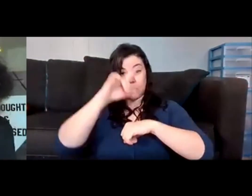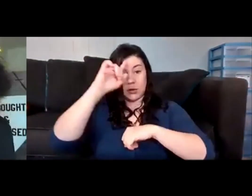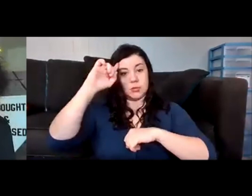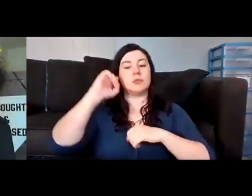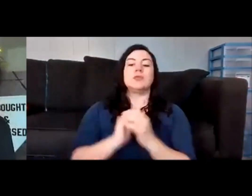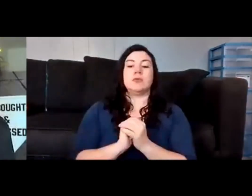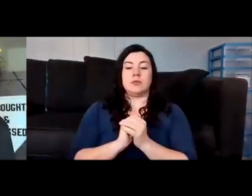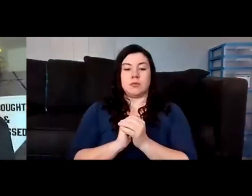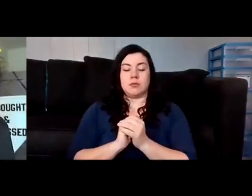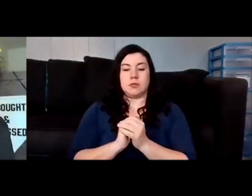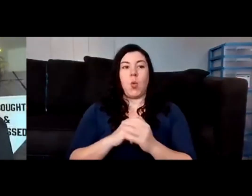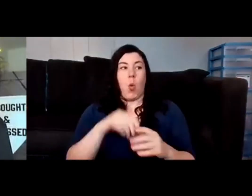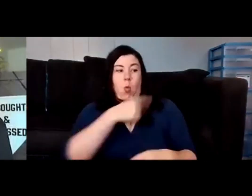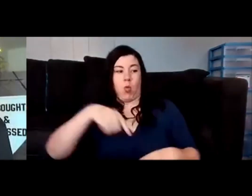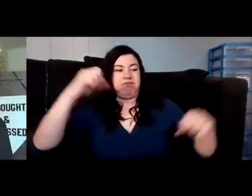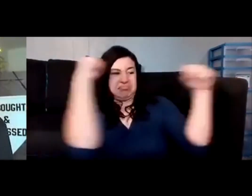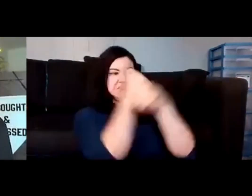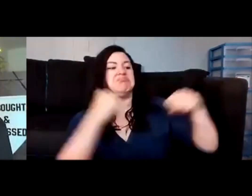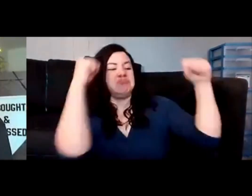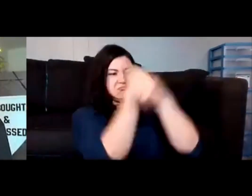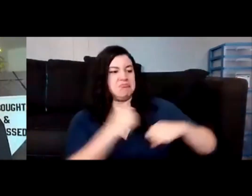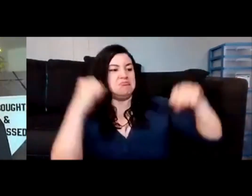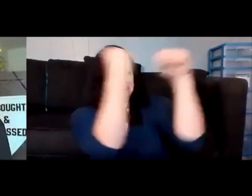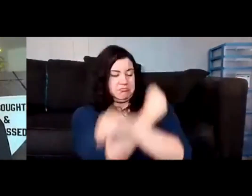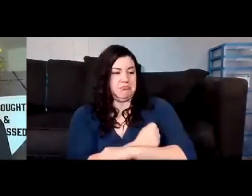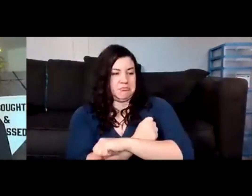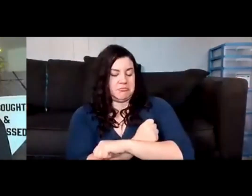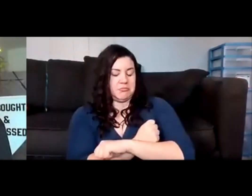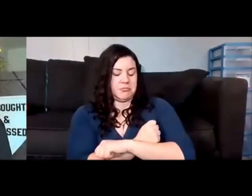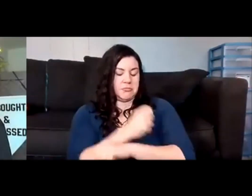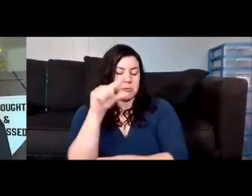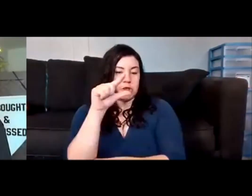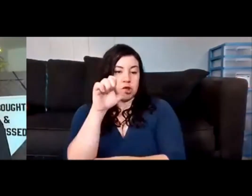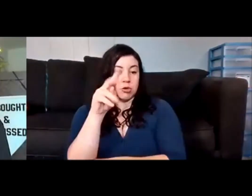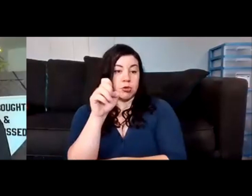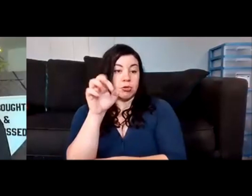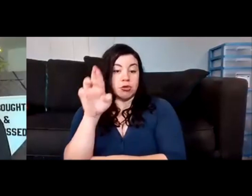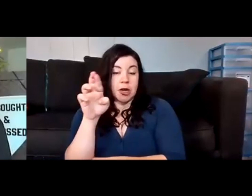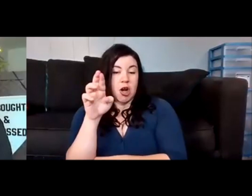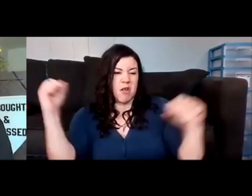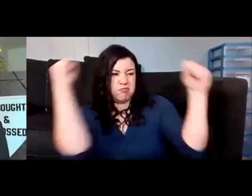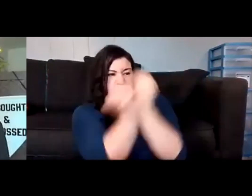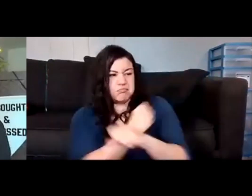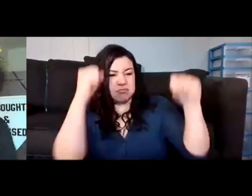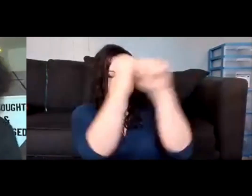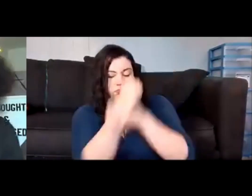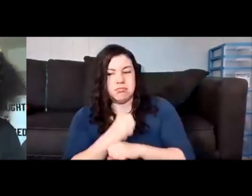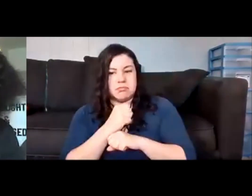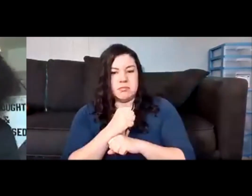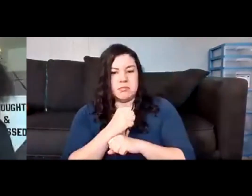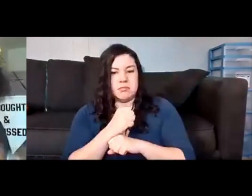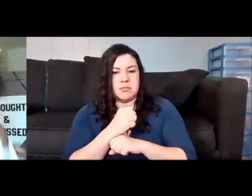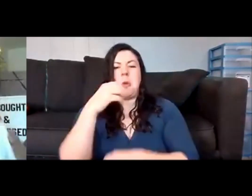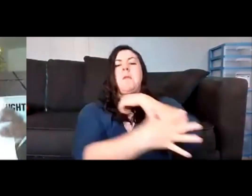be fighting against that. We would be fighting against gender violence. We would fight against poverty and other forms of oppression. That's